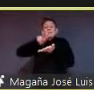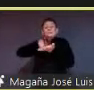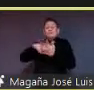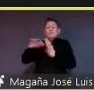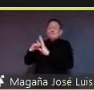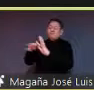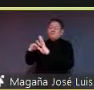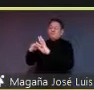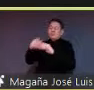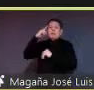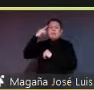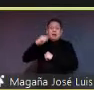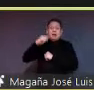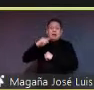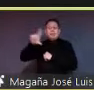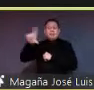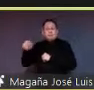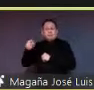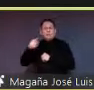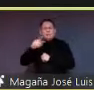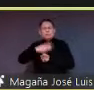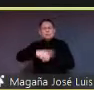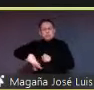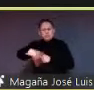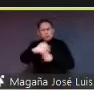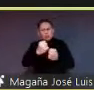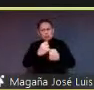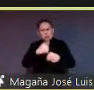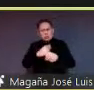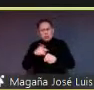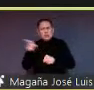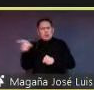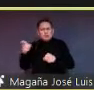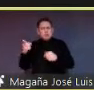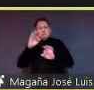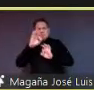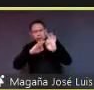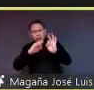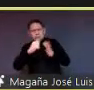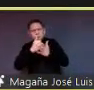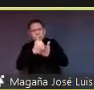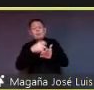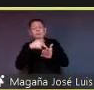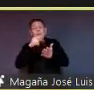also incorporate values that they need to in turn teach to others.